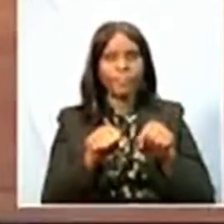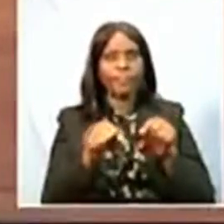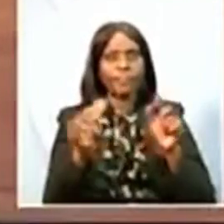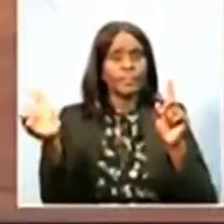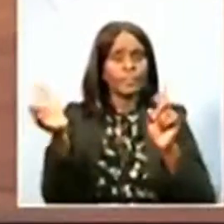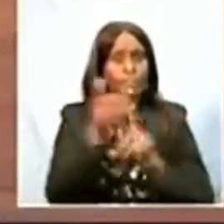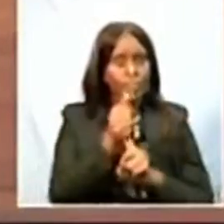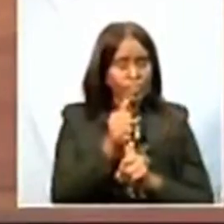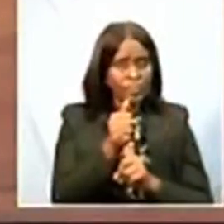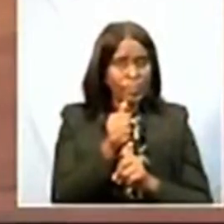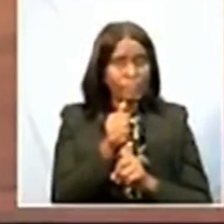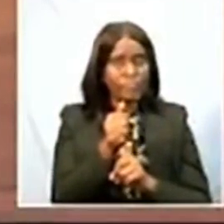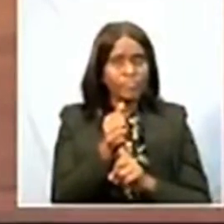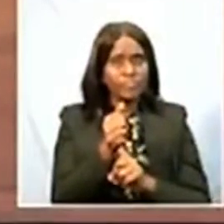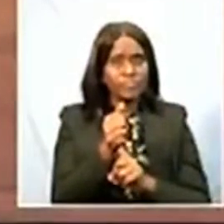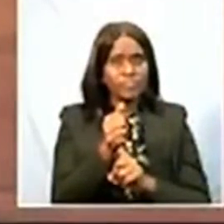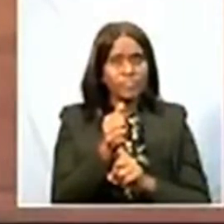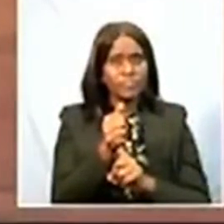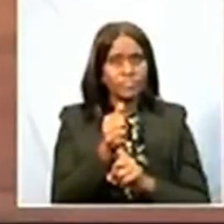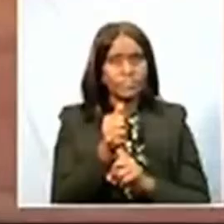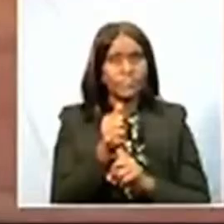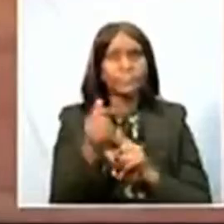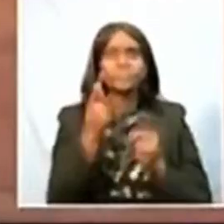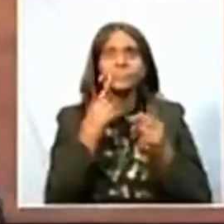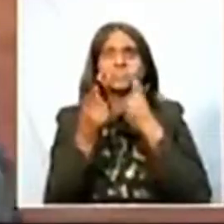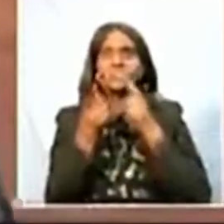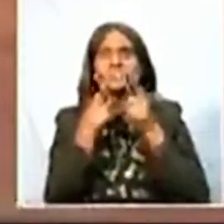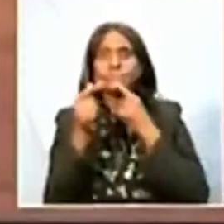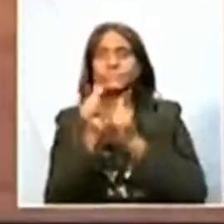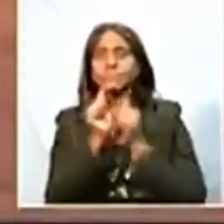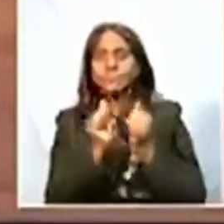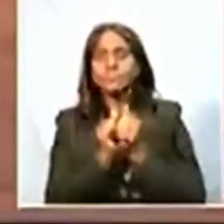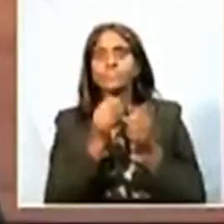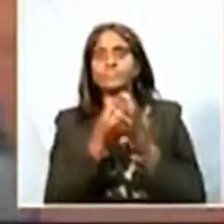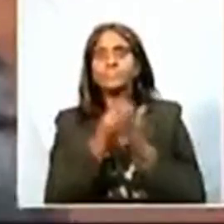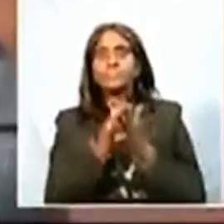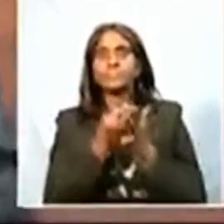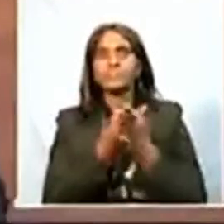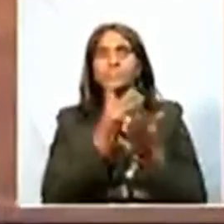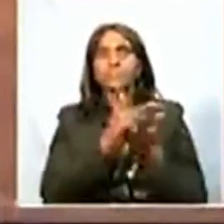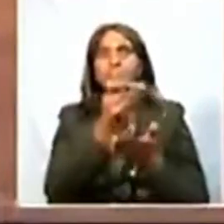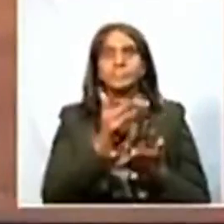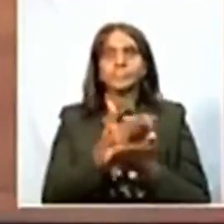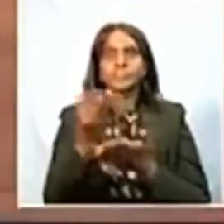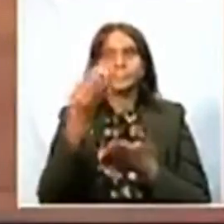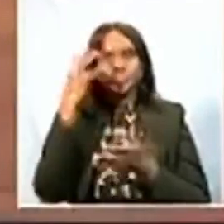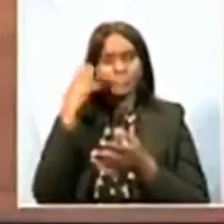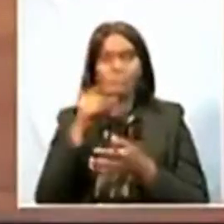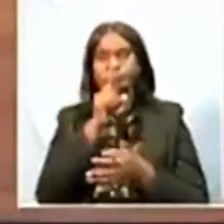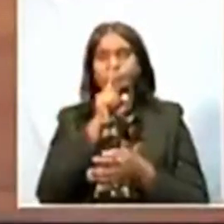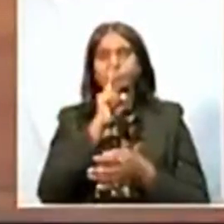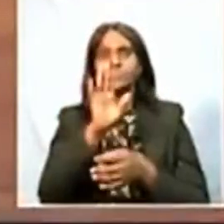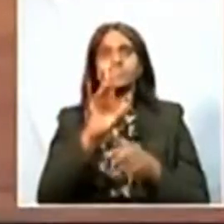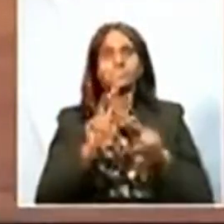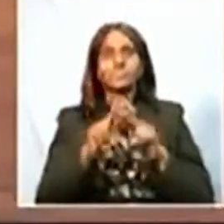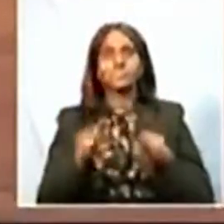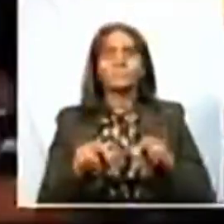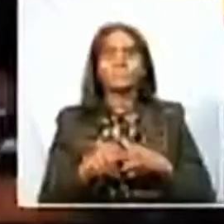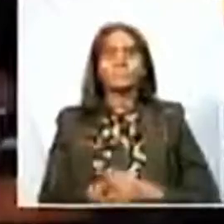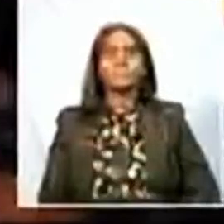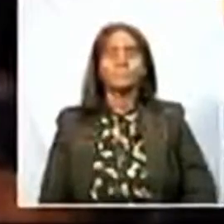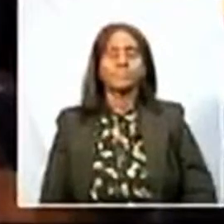quoted. We're not talking about the money. Procurement officer. Sure, Chair. The recipients